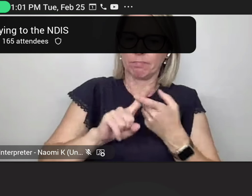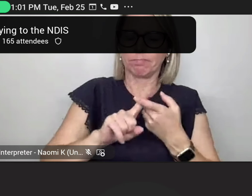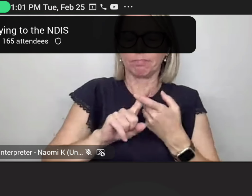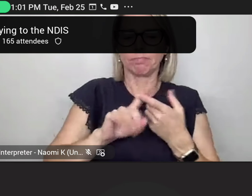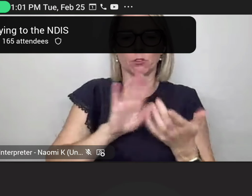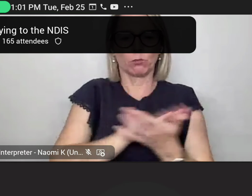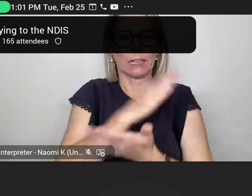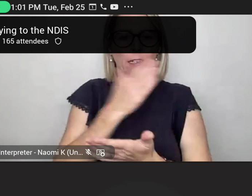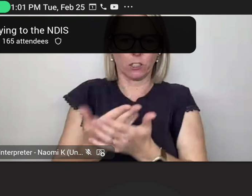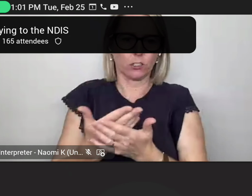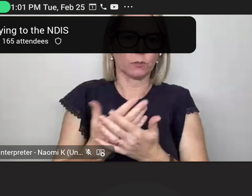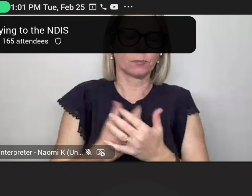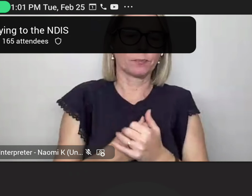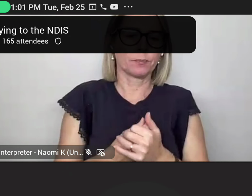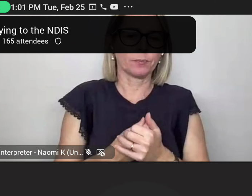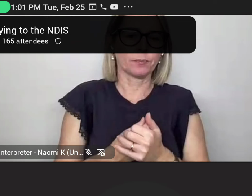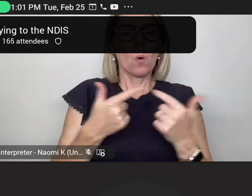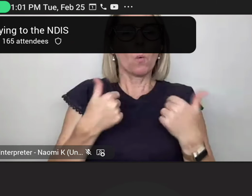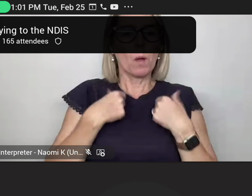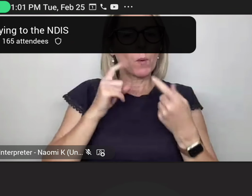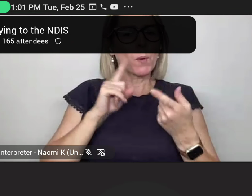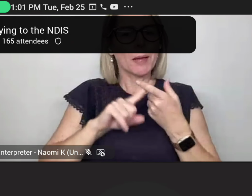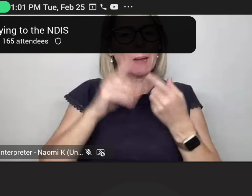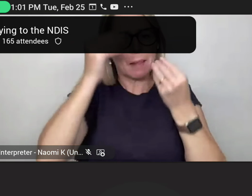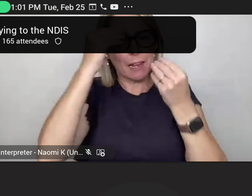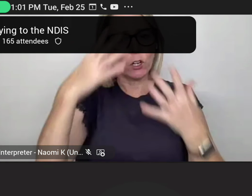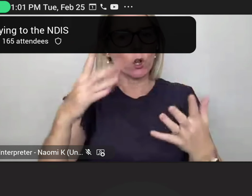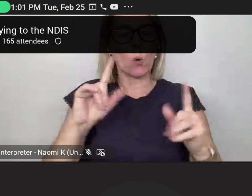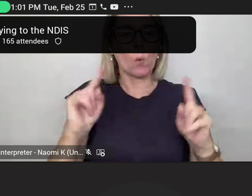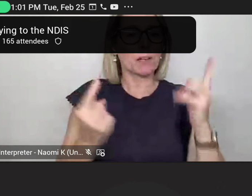letting everyone know where we were up to in the design and